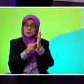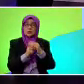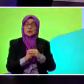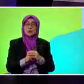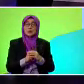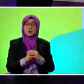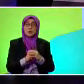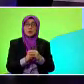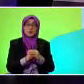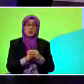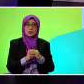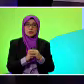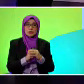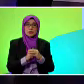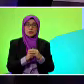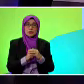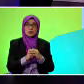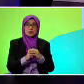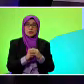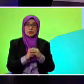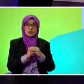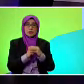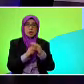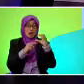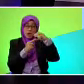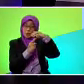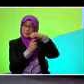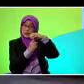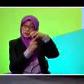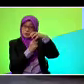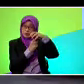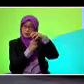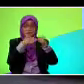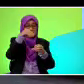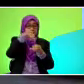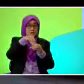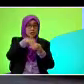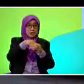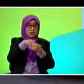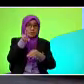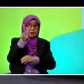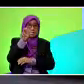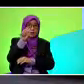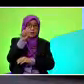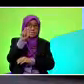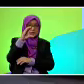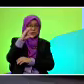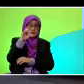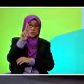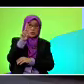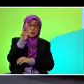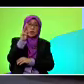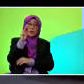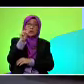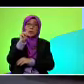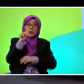the second plate here. So this is the okay. one in mushroom in a vacuum. Okay. Okay, so because we are going to